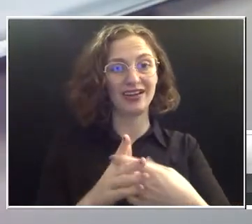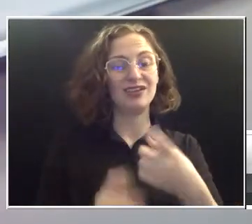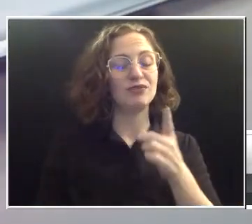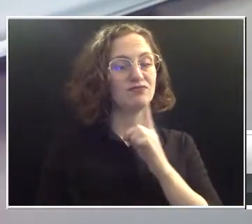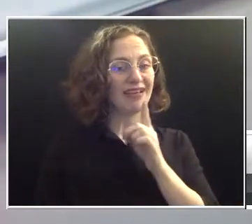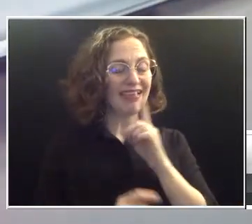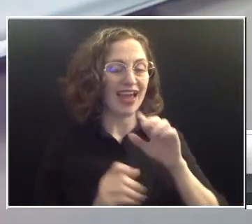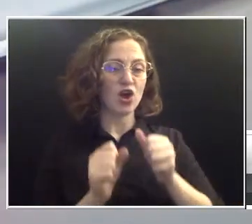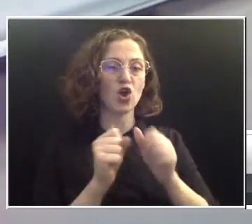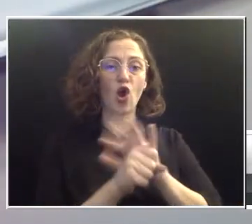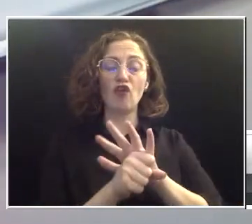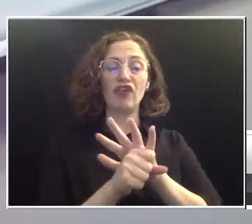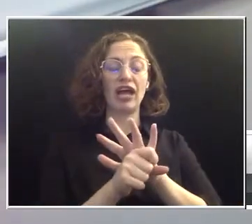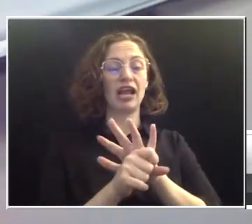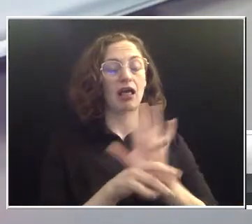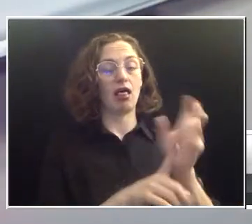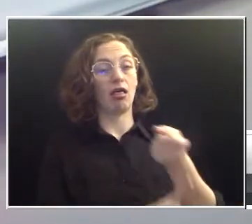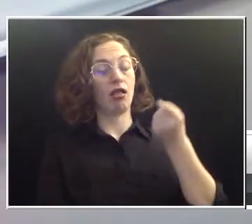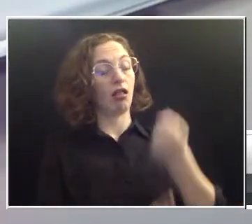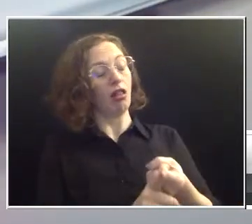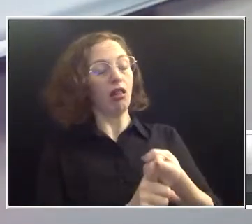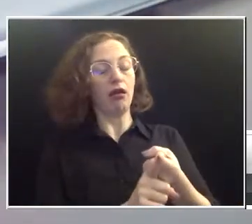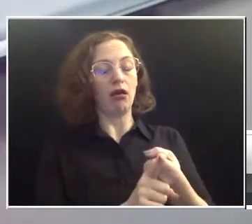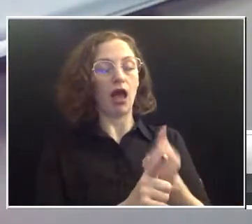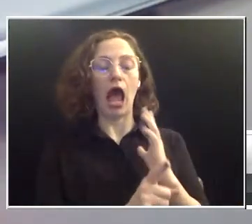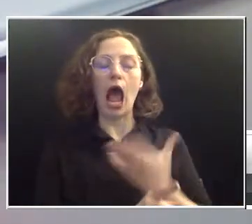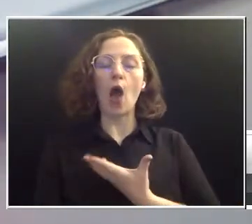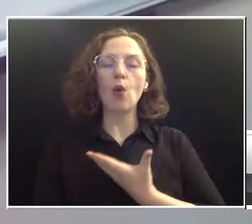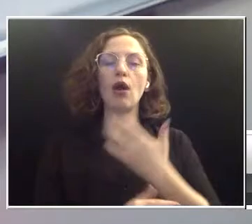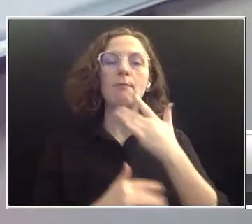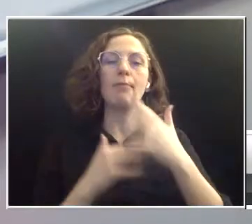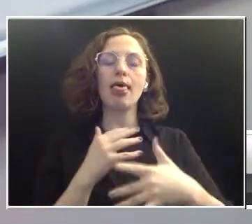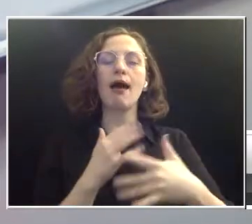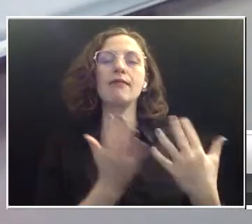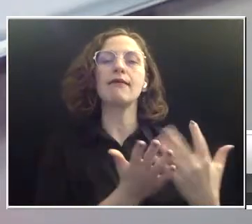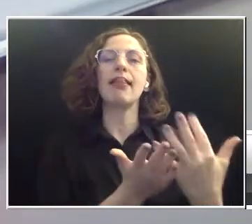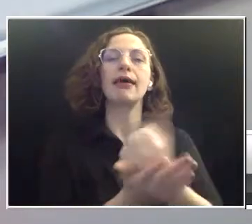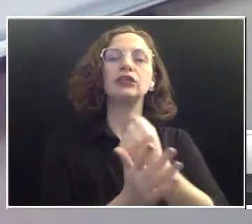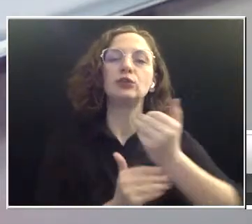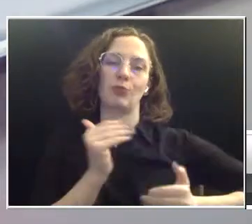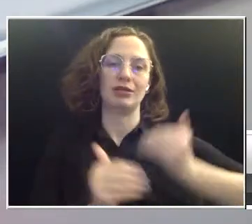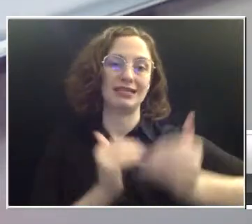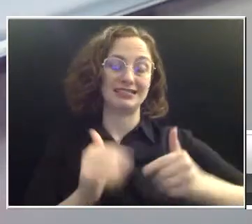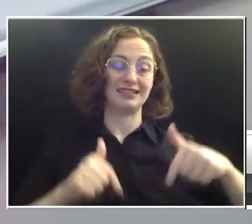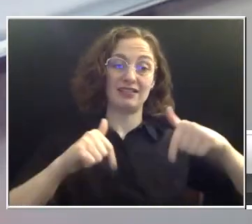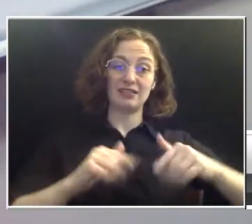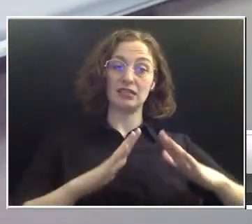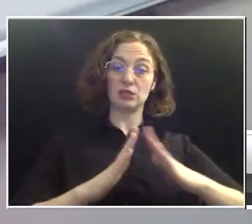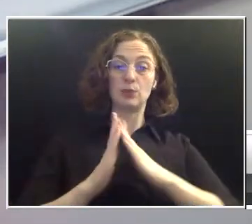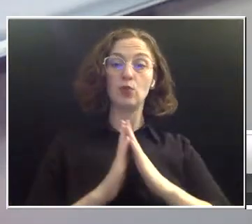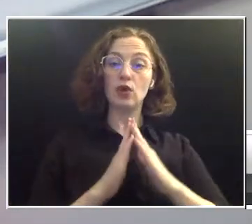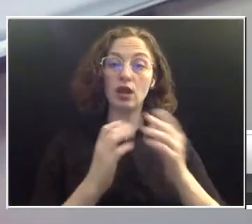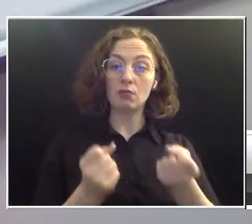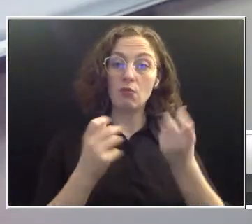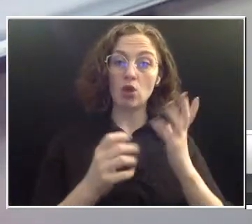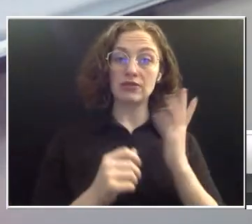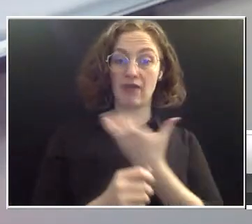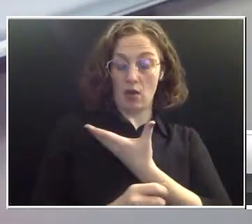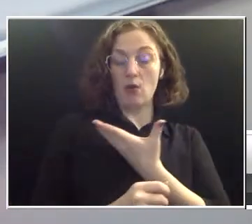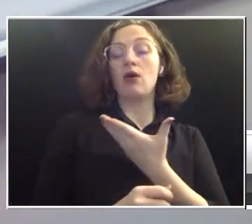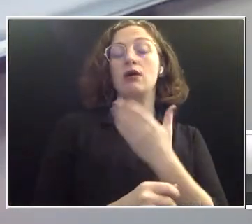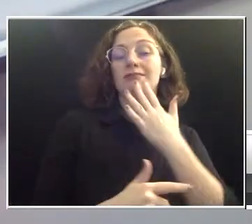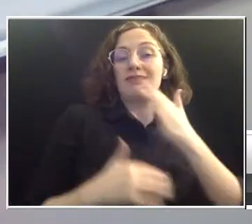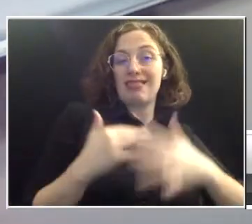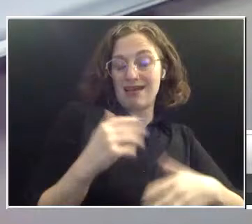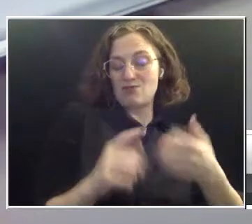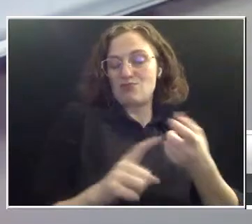shook the foundation on which we collected blood. A lot of our blood in this community came from workplace blood drives, school